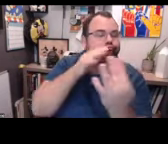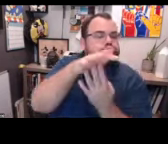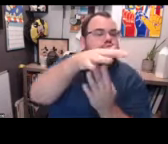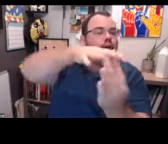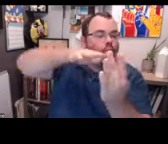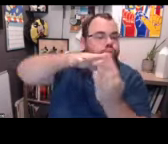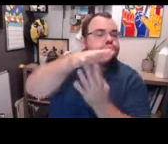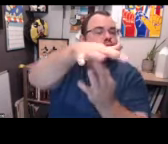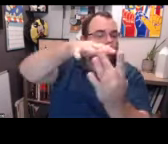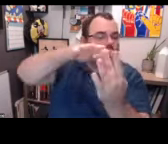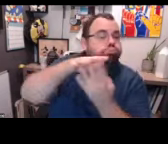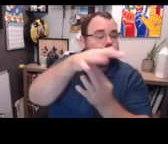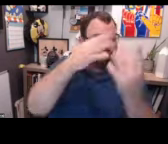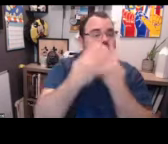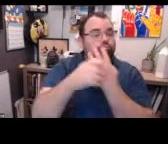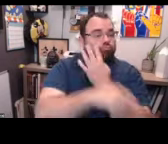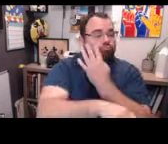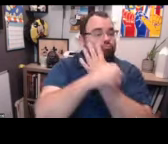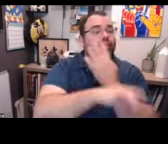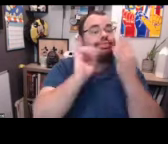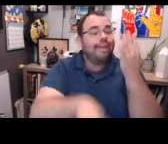Each time they move, each single one that they move.